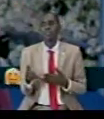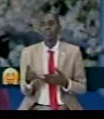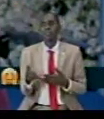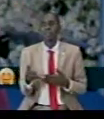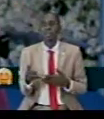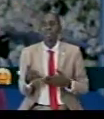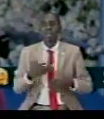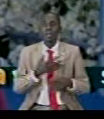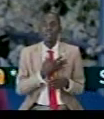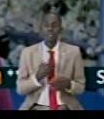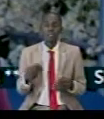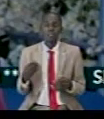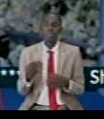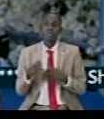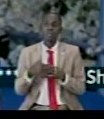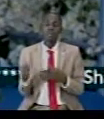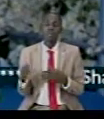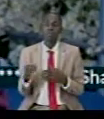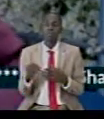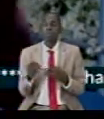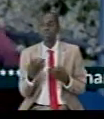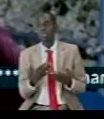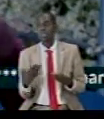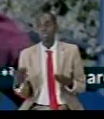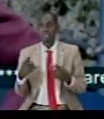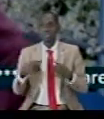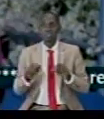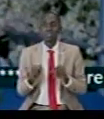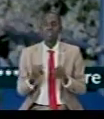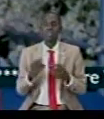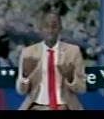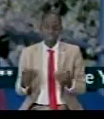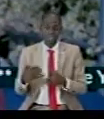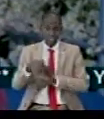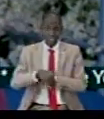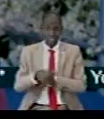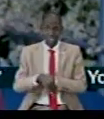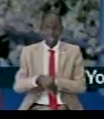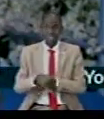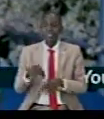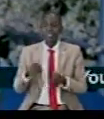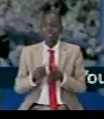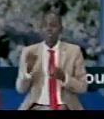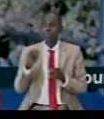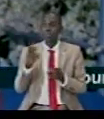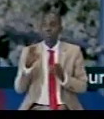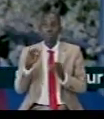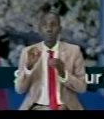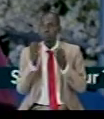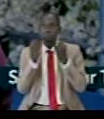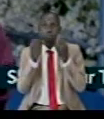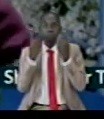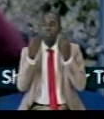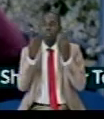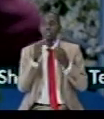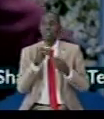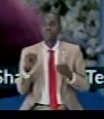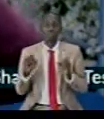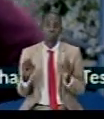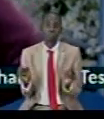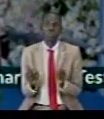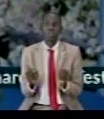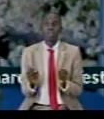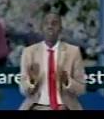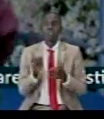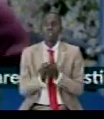going. But after the prayer of the man of God, this night, it was instant. It was so shocking that I don't understand. Now I can press